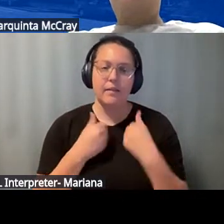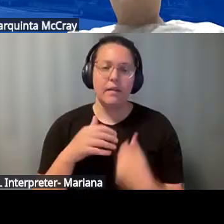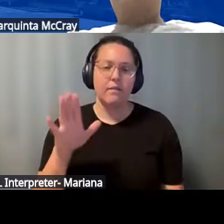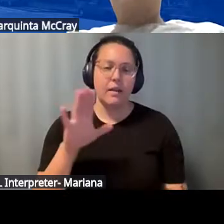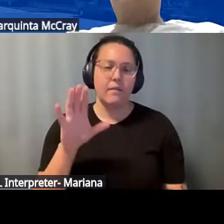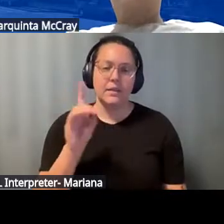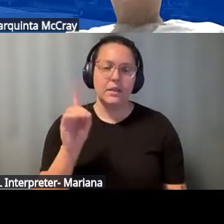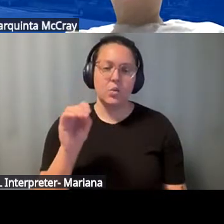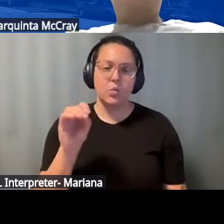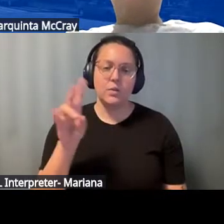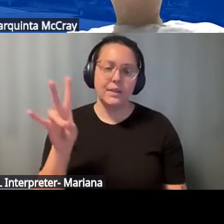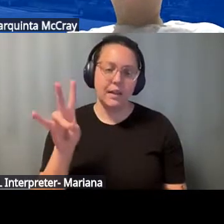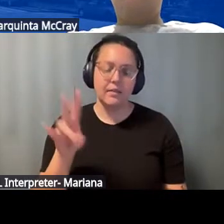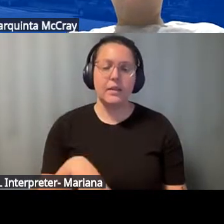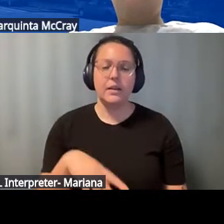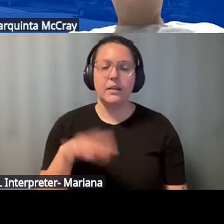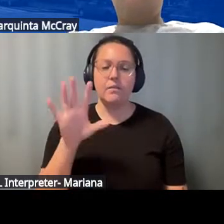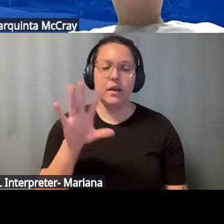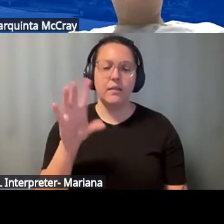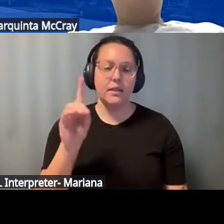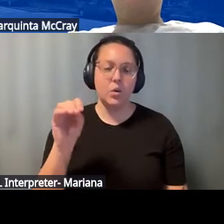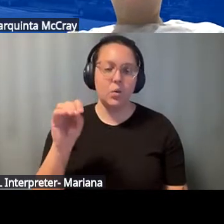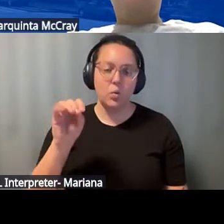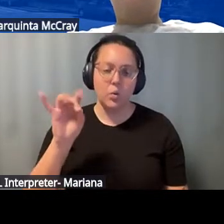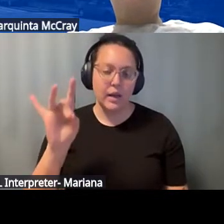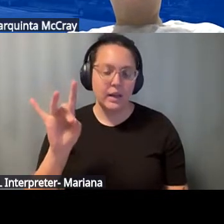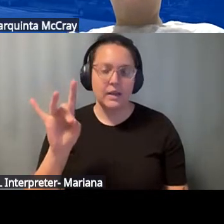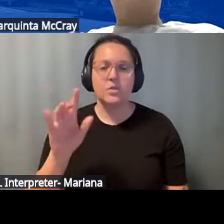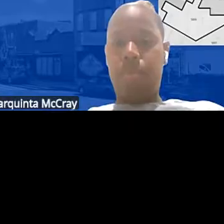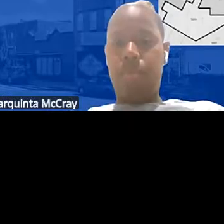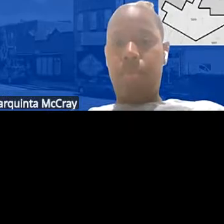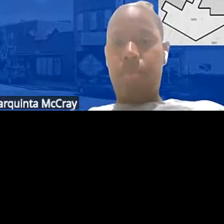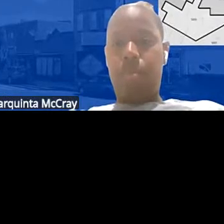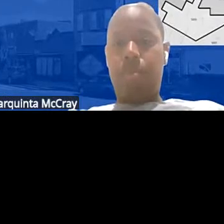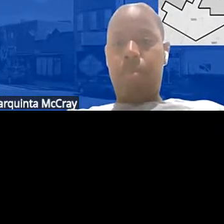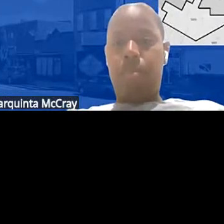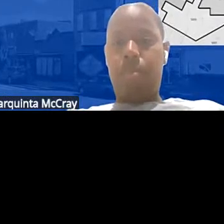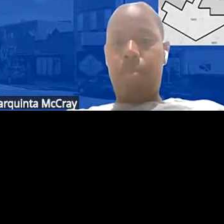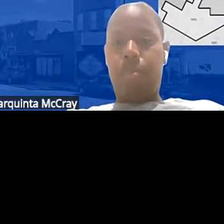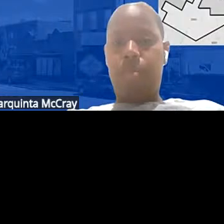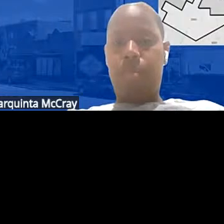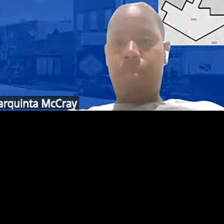5D07 or 5D08. So next is 5D09.